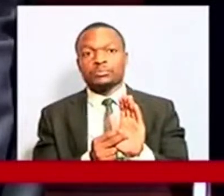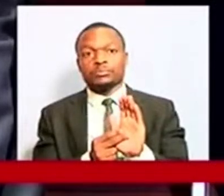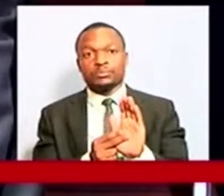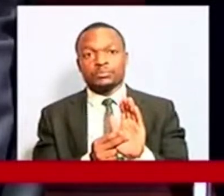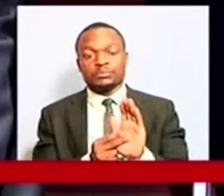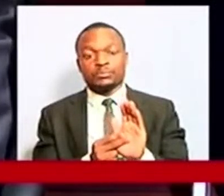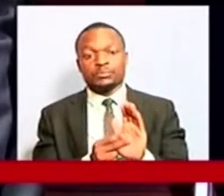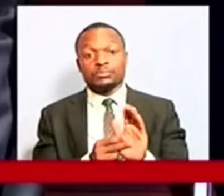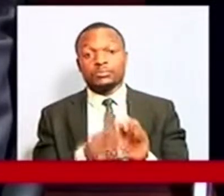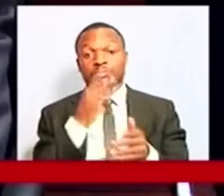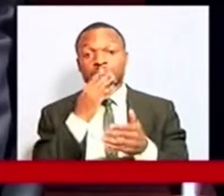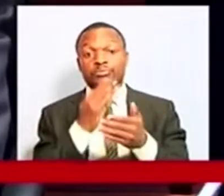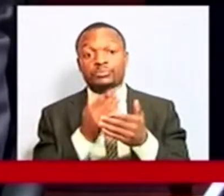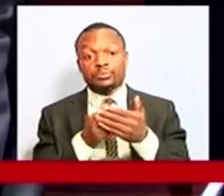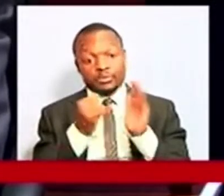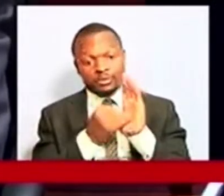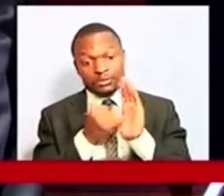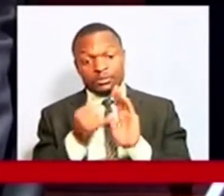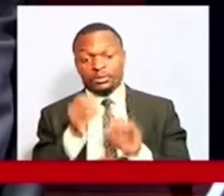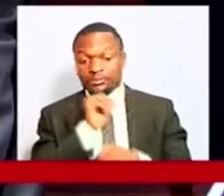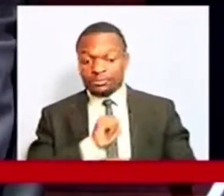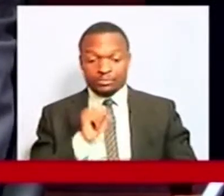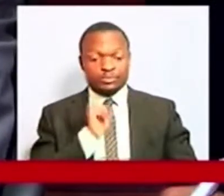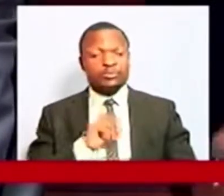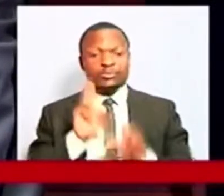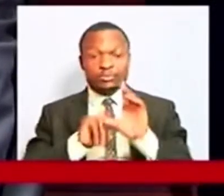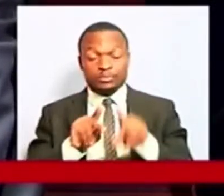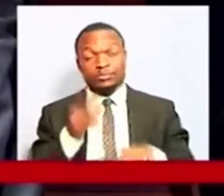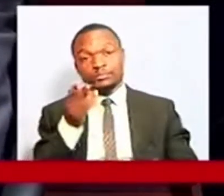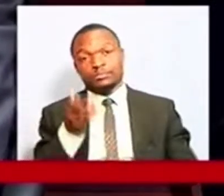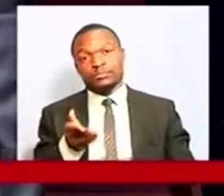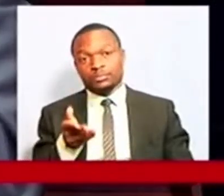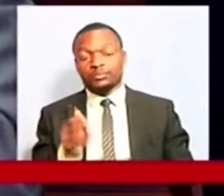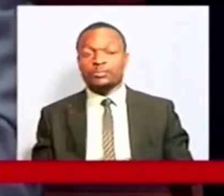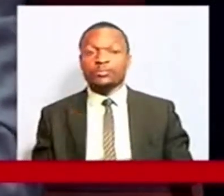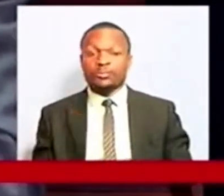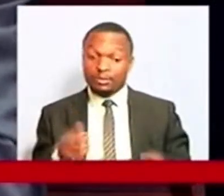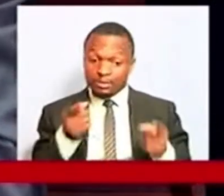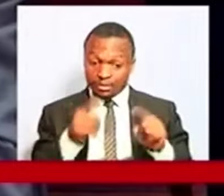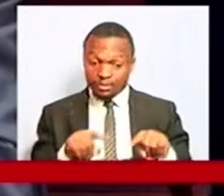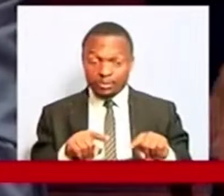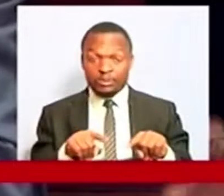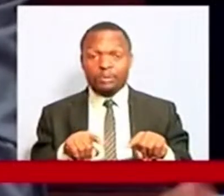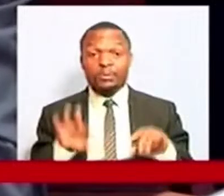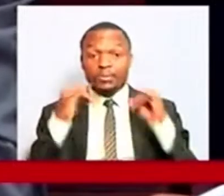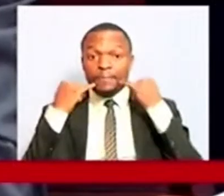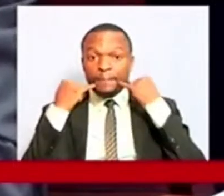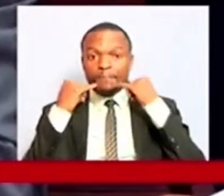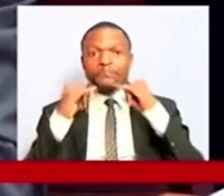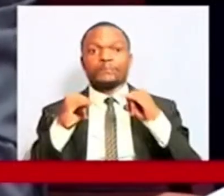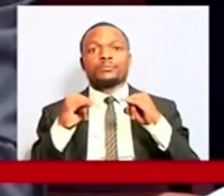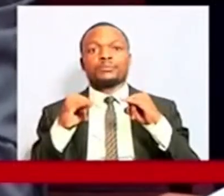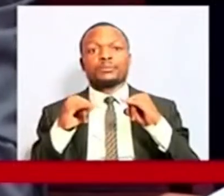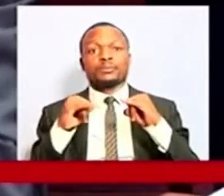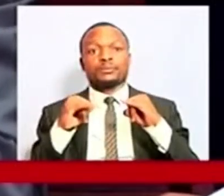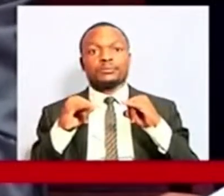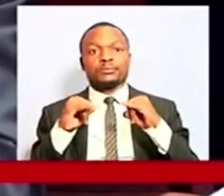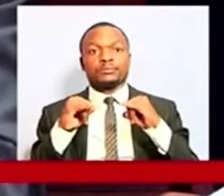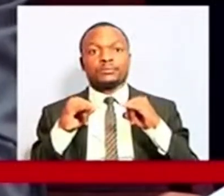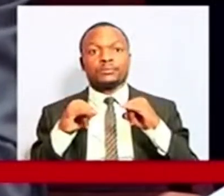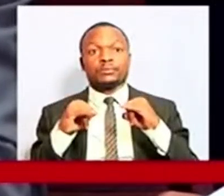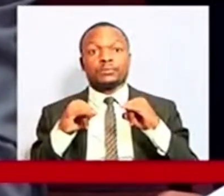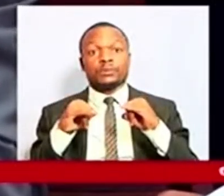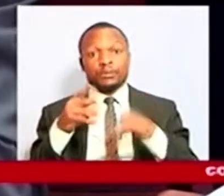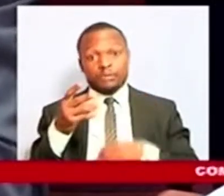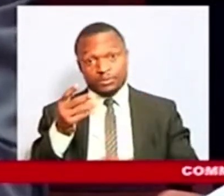one. It's a very good observation, which my apology, Chair, for that one. Then, Chair, for detailed information on the